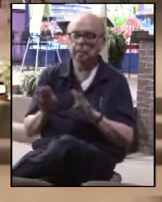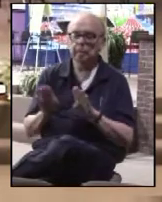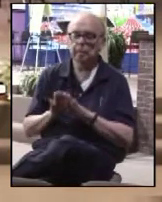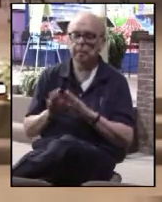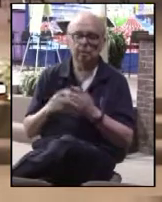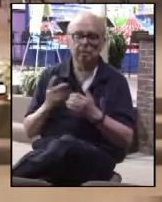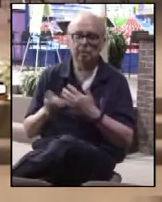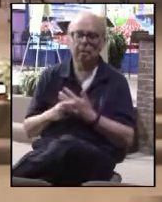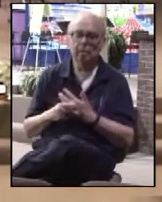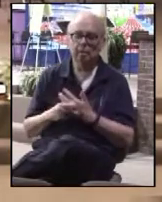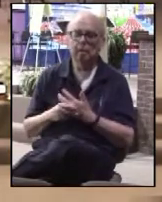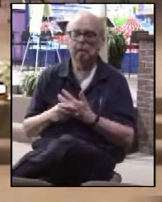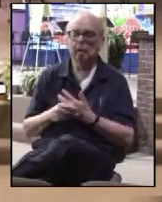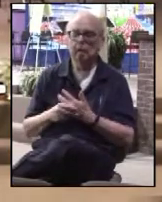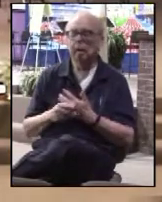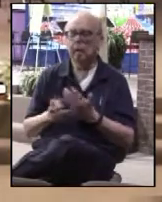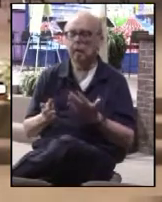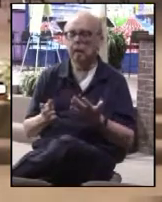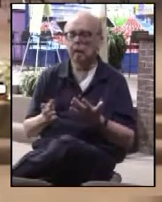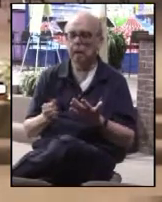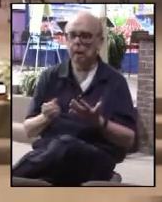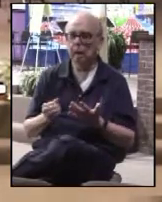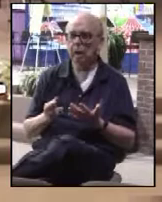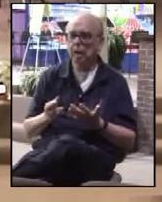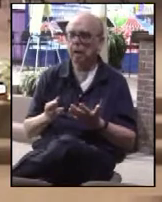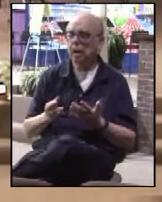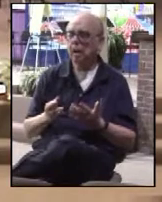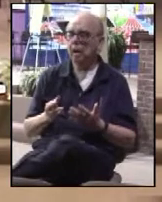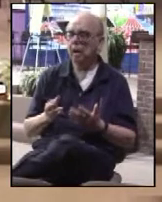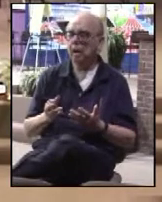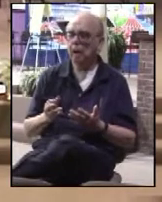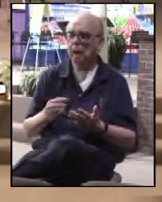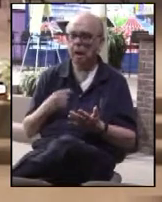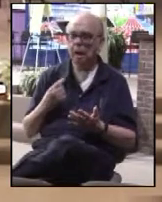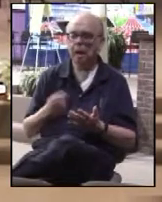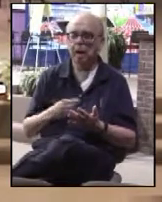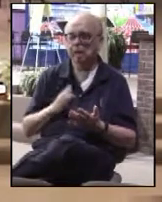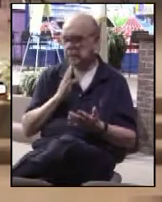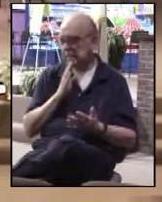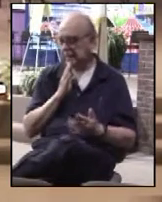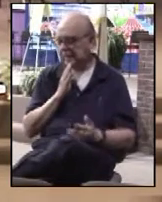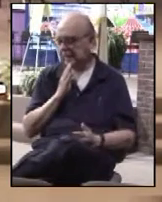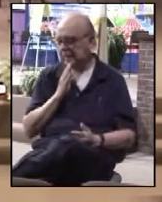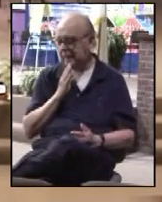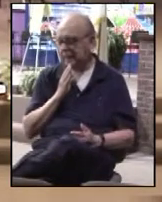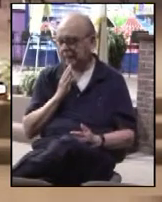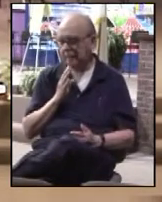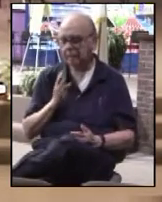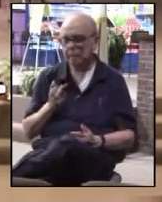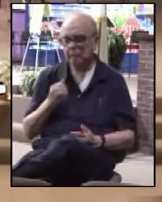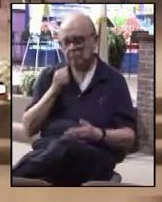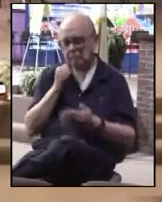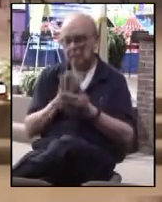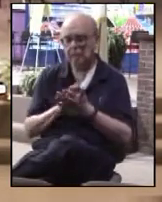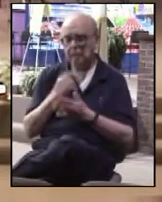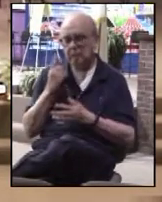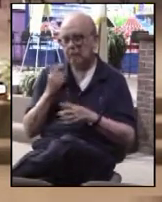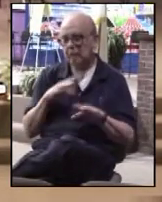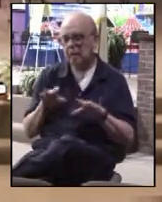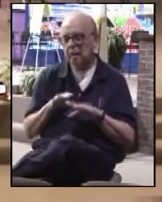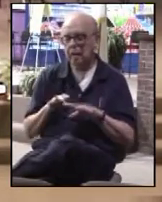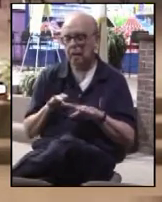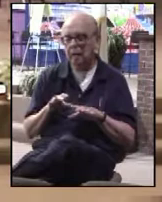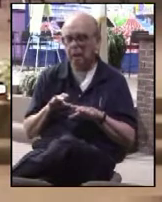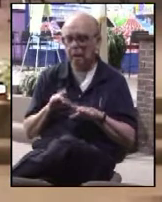isn't that what I said to you and so yeah so we were we were talking and she says well I think what I'm going to do